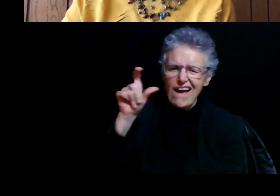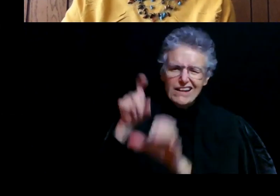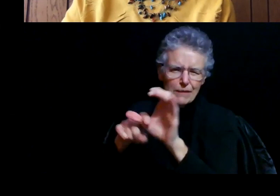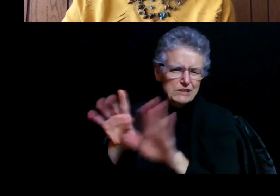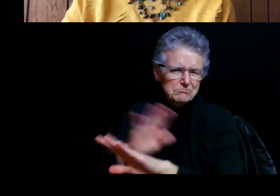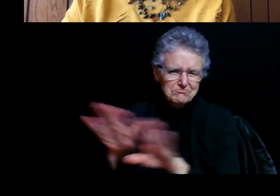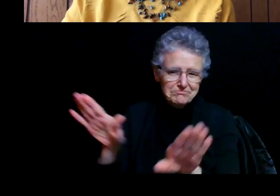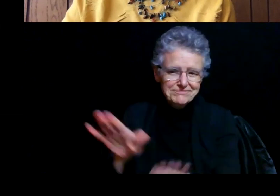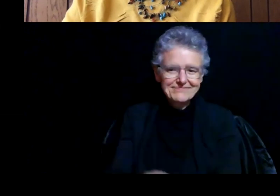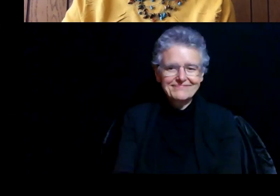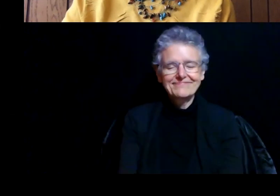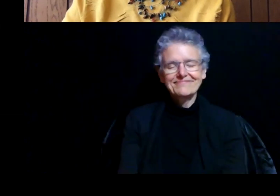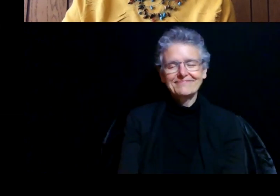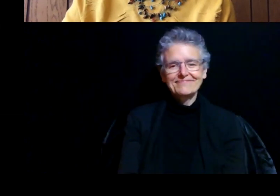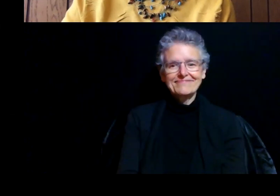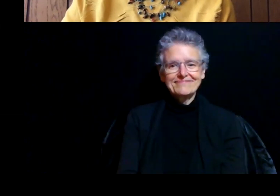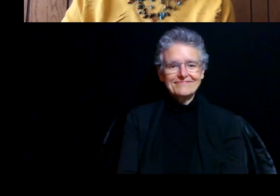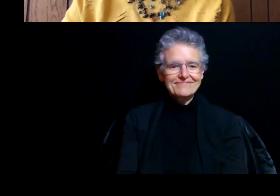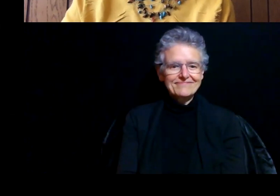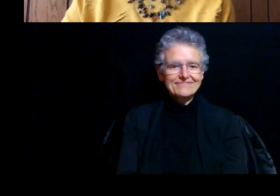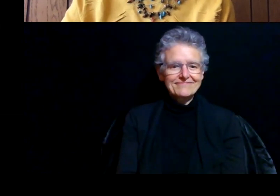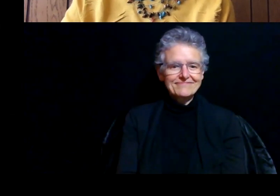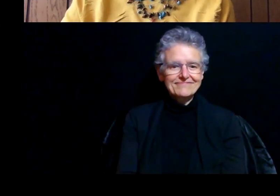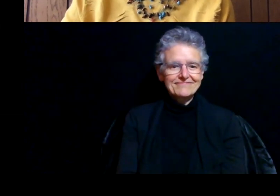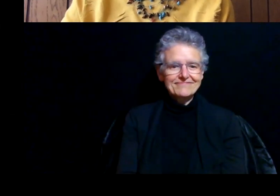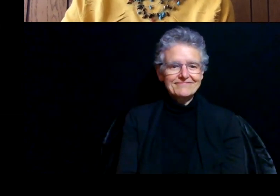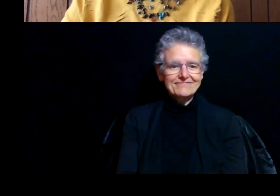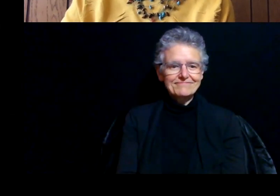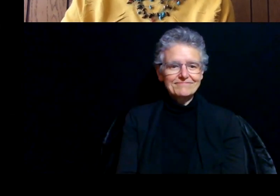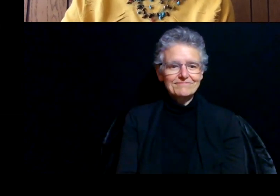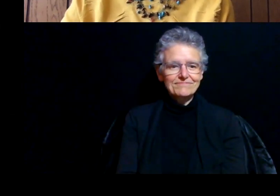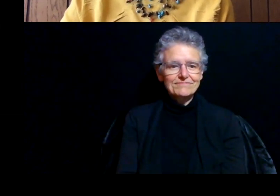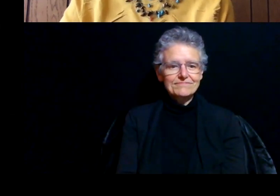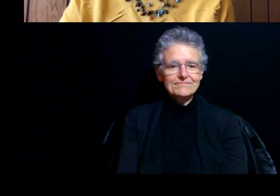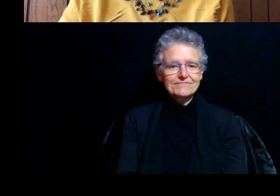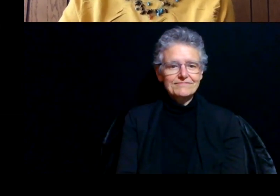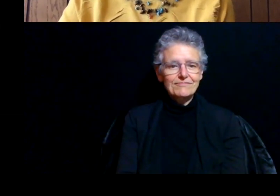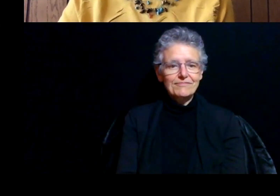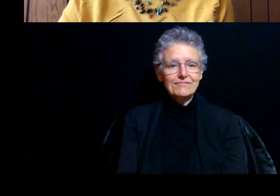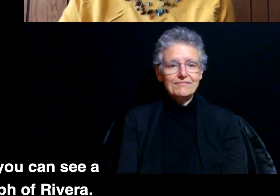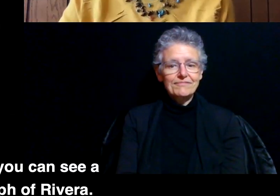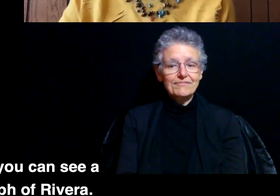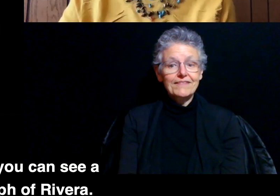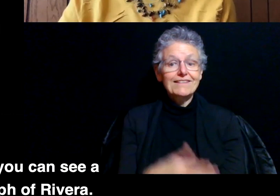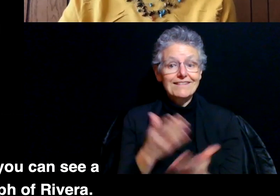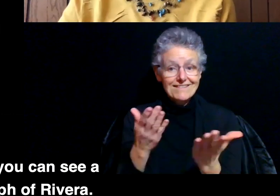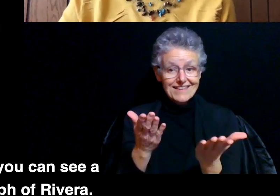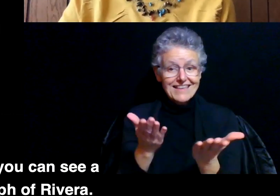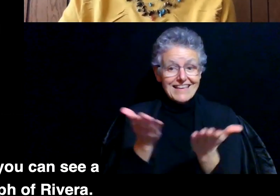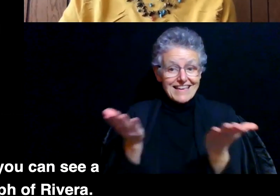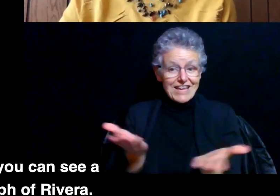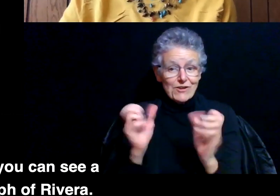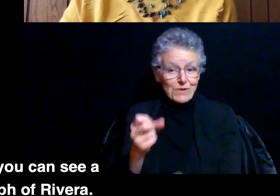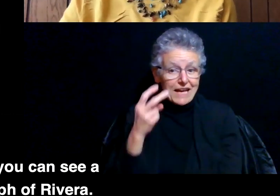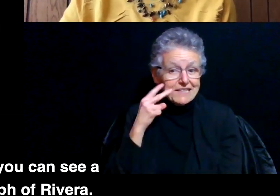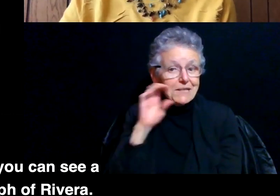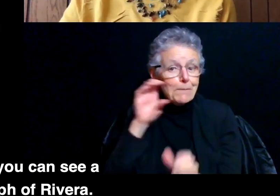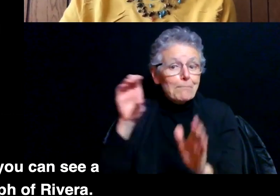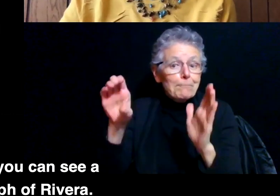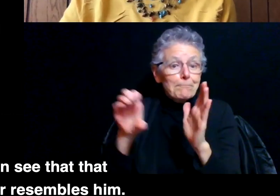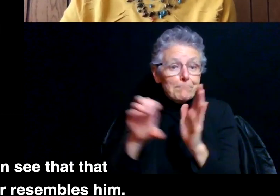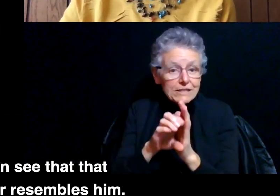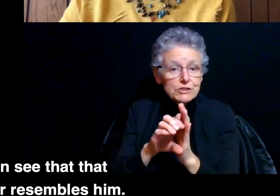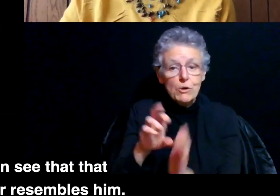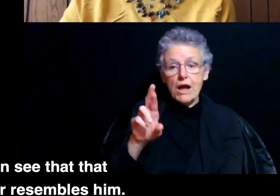New slide shows Rivera side by side with a factory worker from the west wall. And here you can see a photograph of